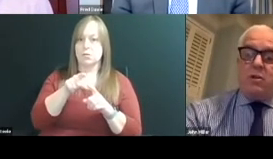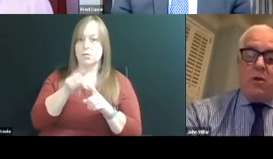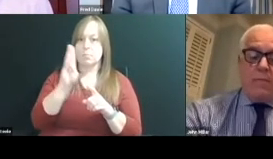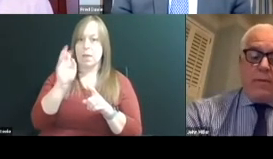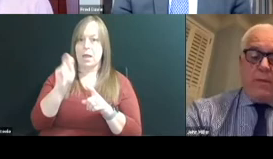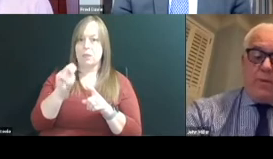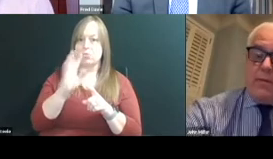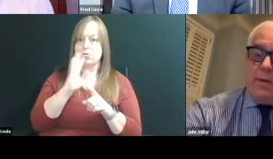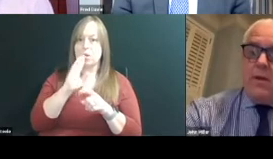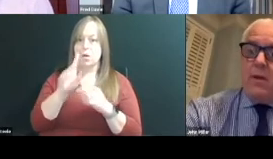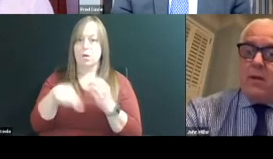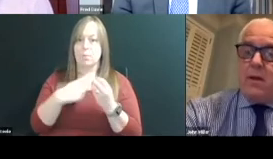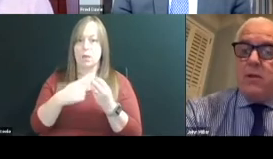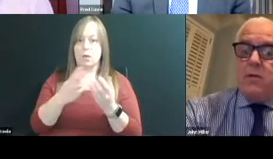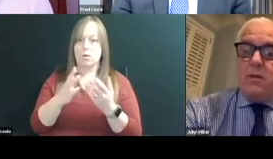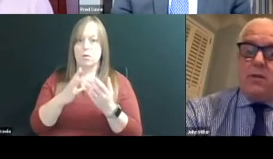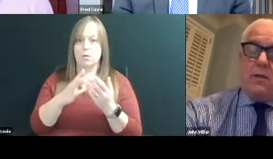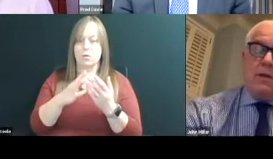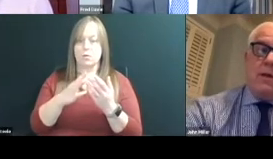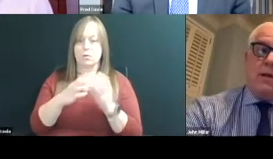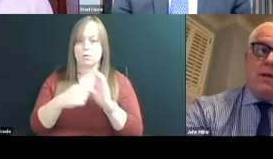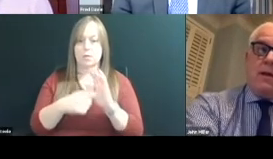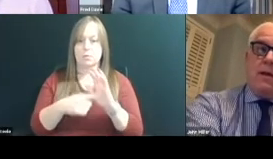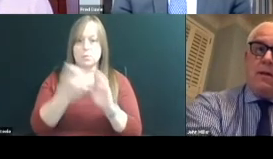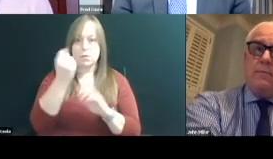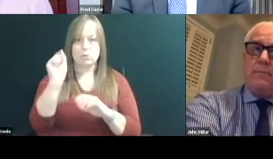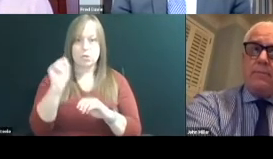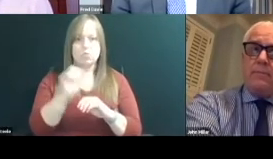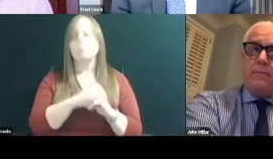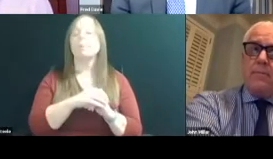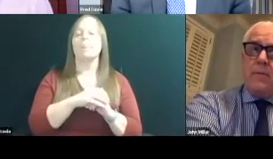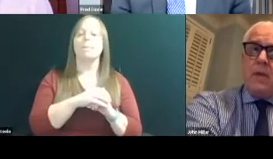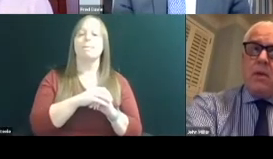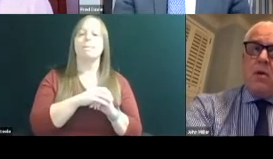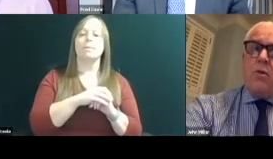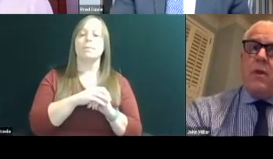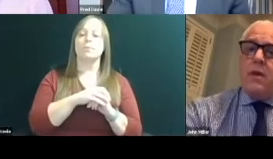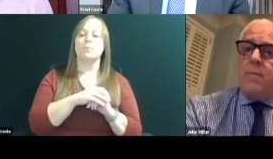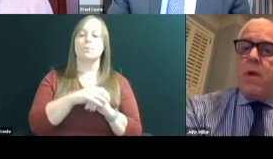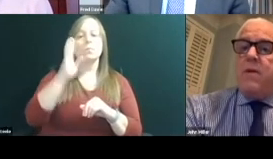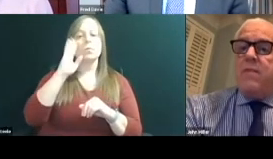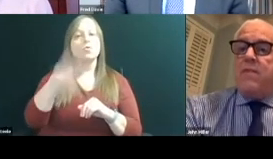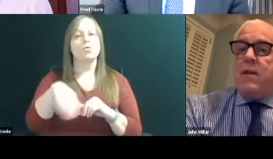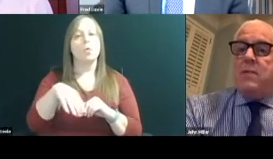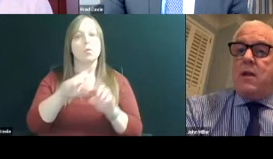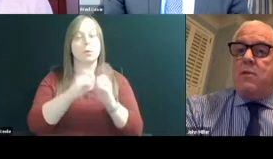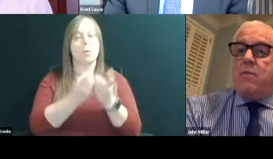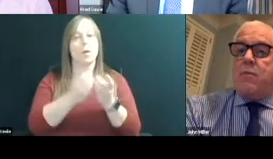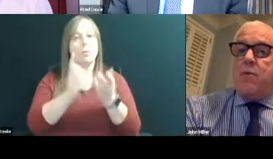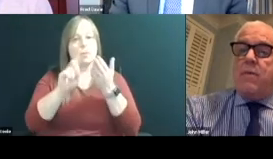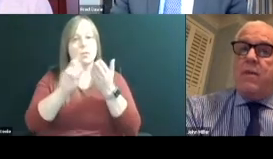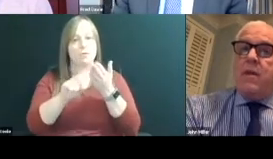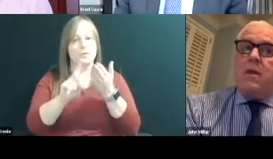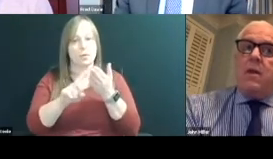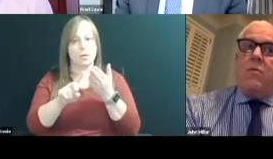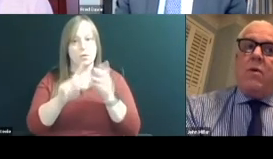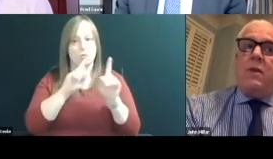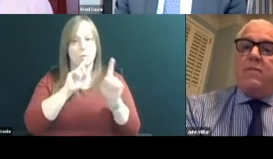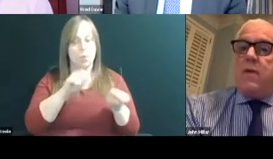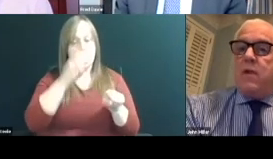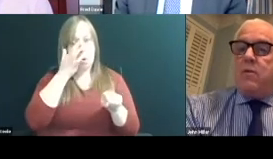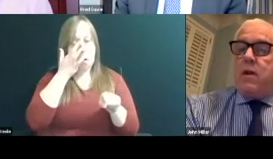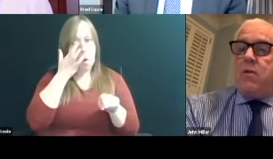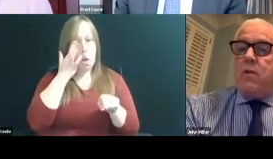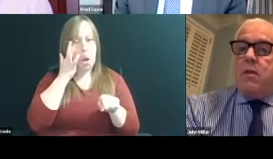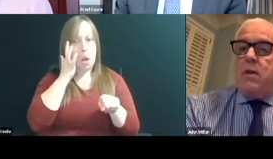just to talk about the demonstrations. Mm-hmm. The Department of Investigation report